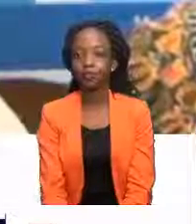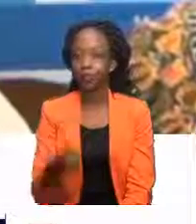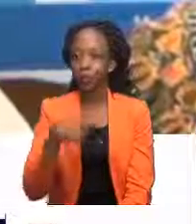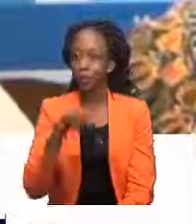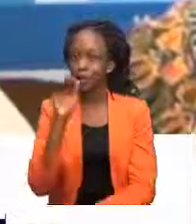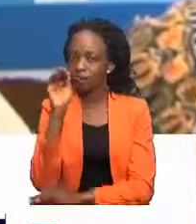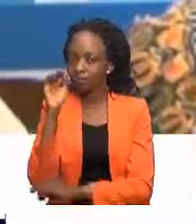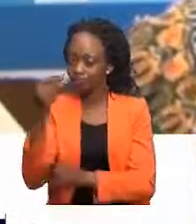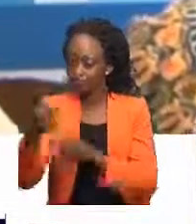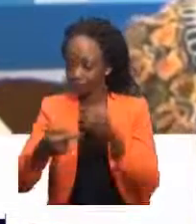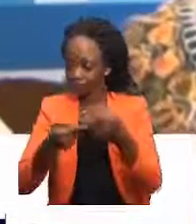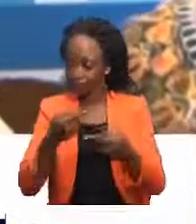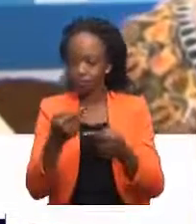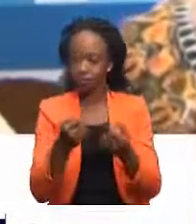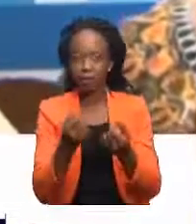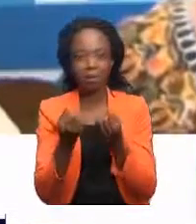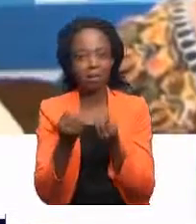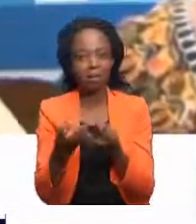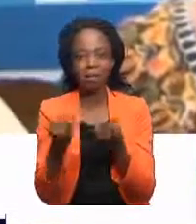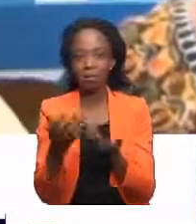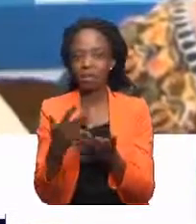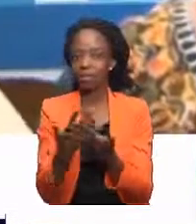asking several times